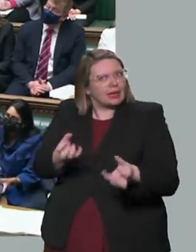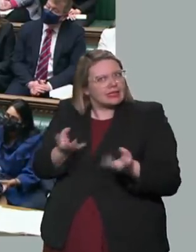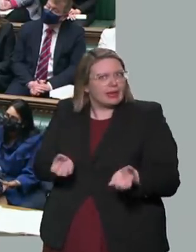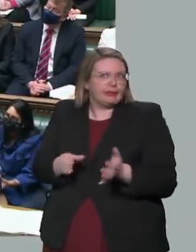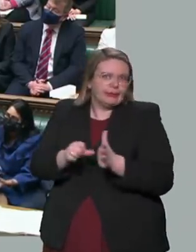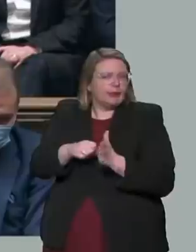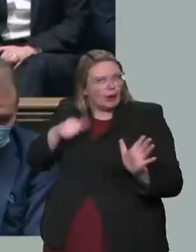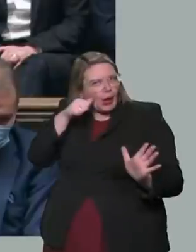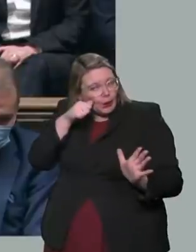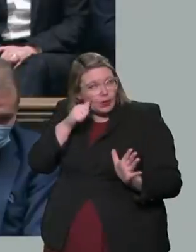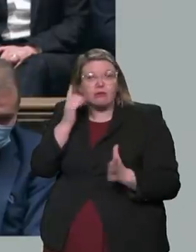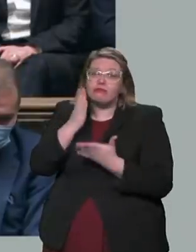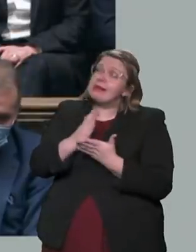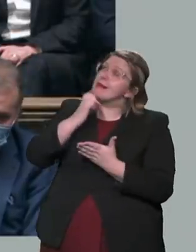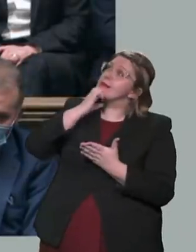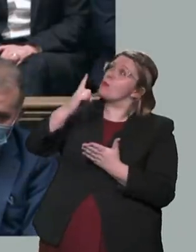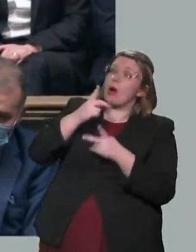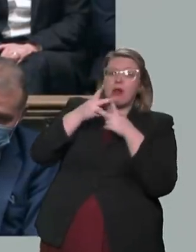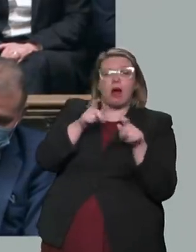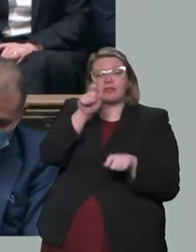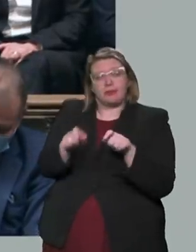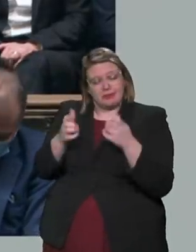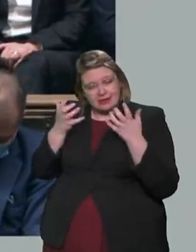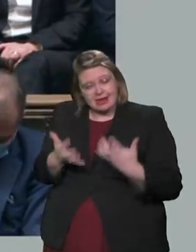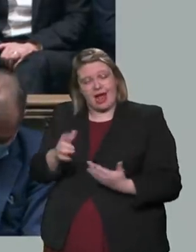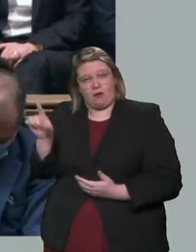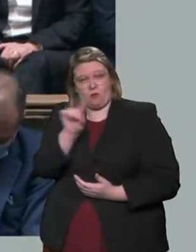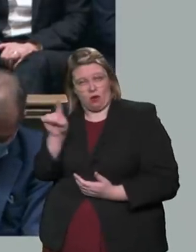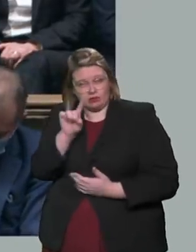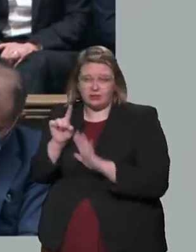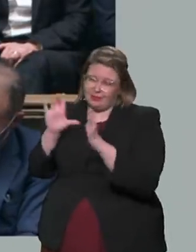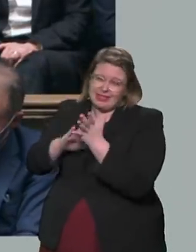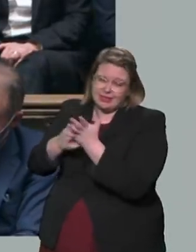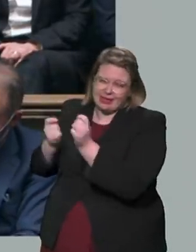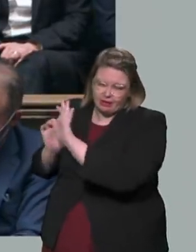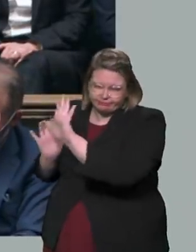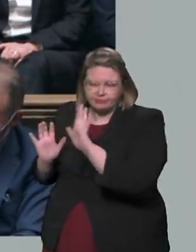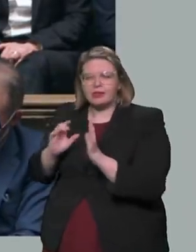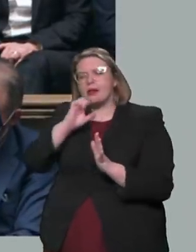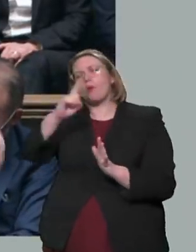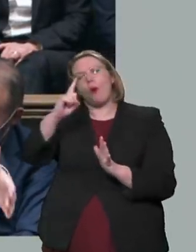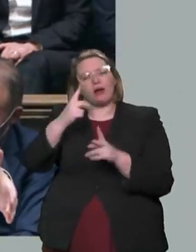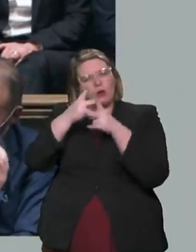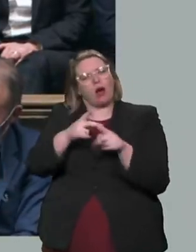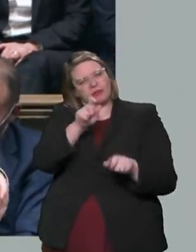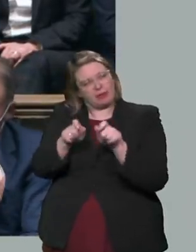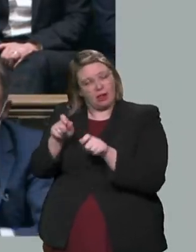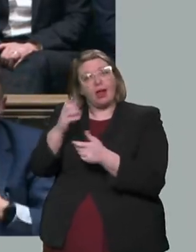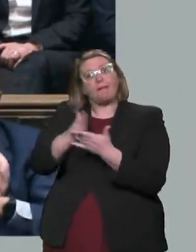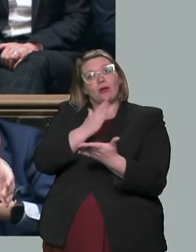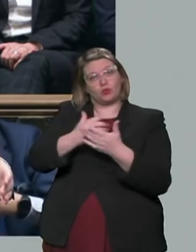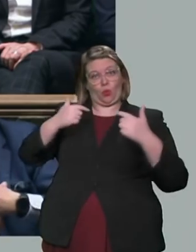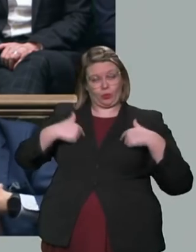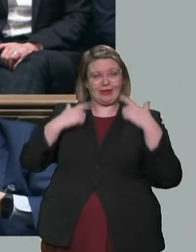thing we can do to look after people during this very difficult time, Mr. Speaker, is to ensure that we take the balanced and